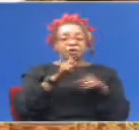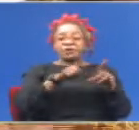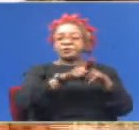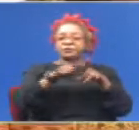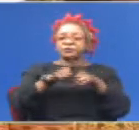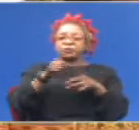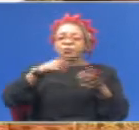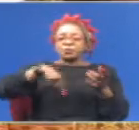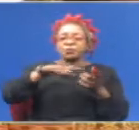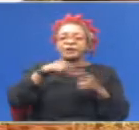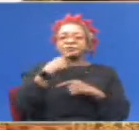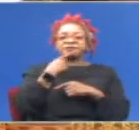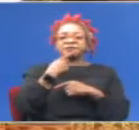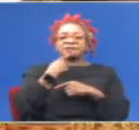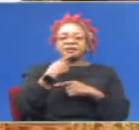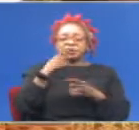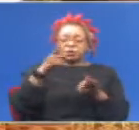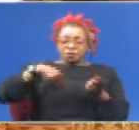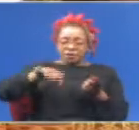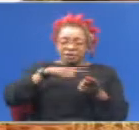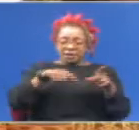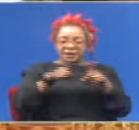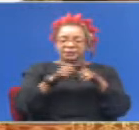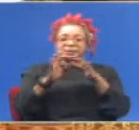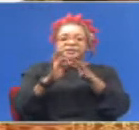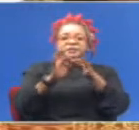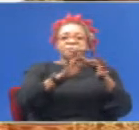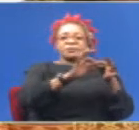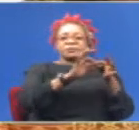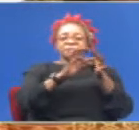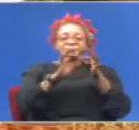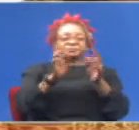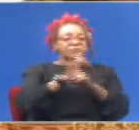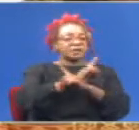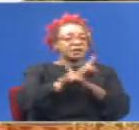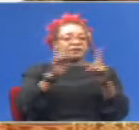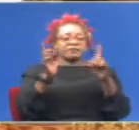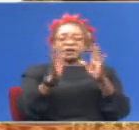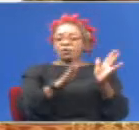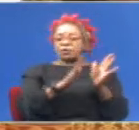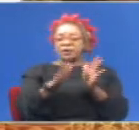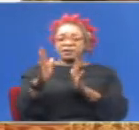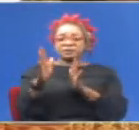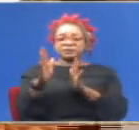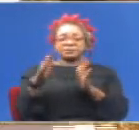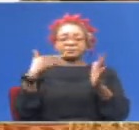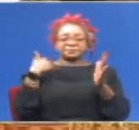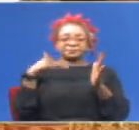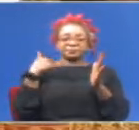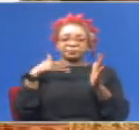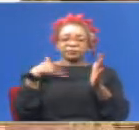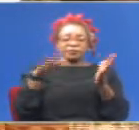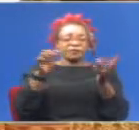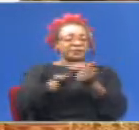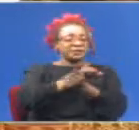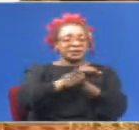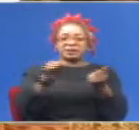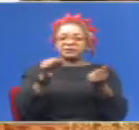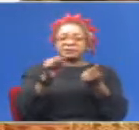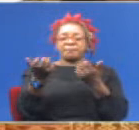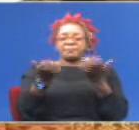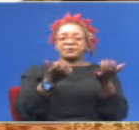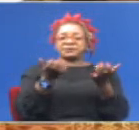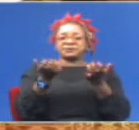said that we as Azimio have never organized criminals to vandalize